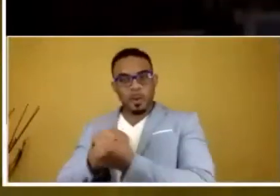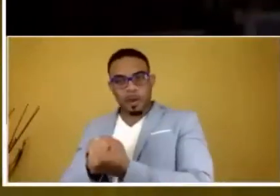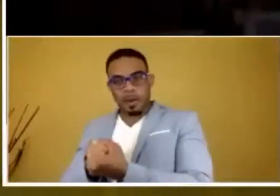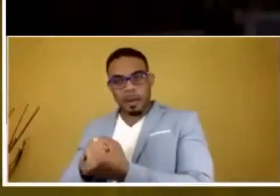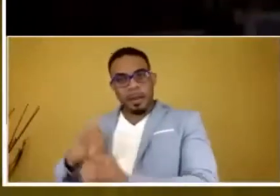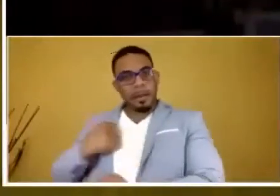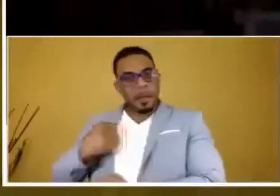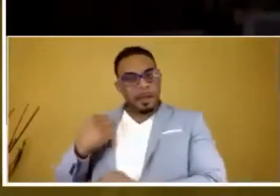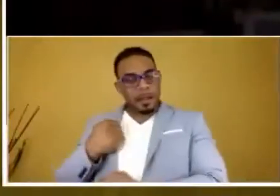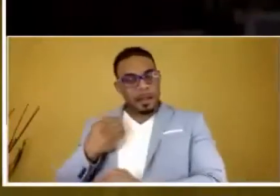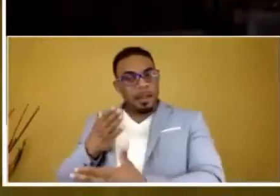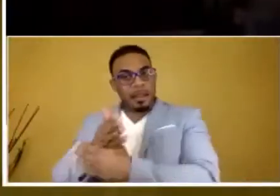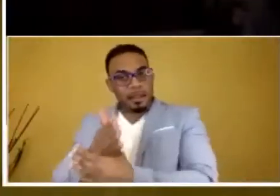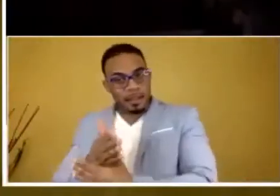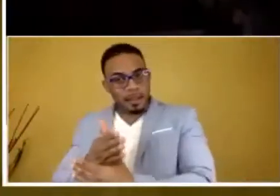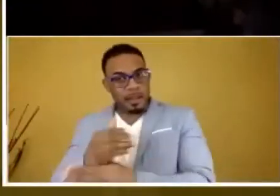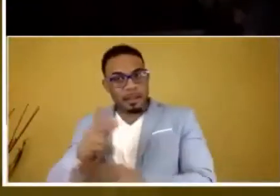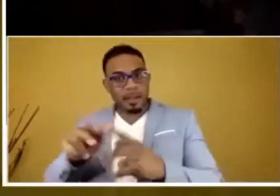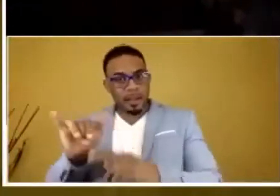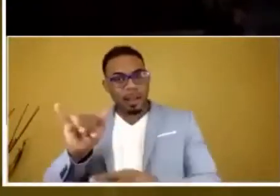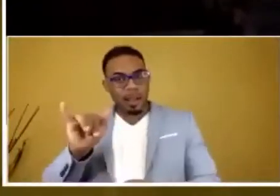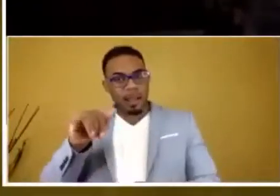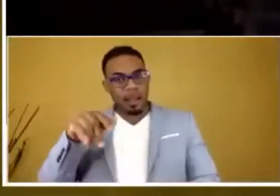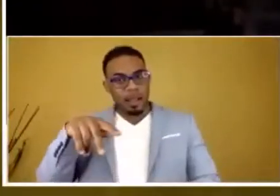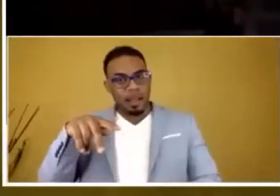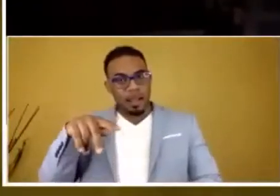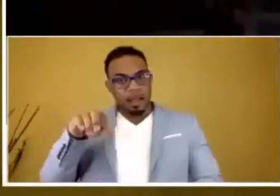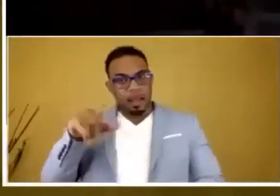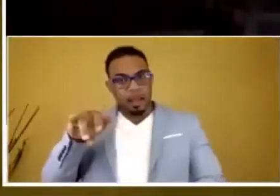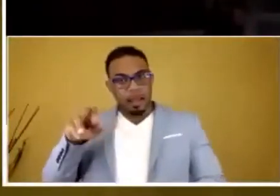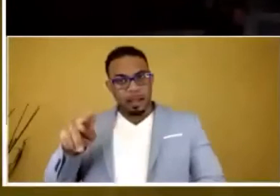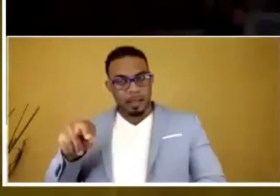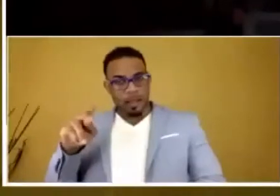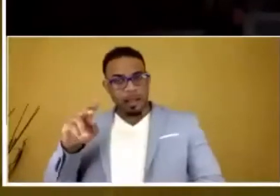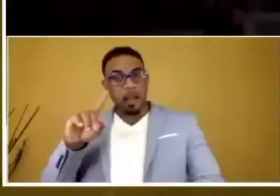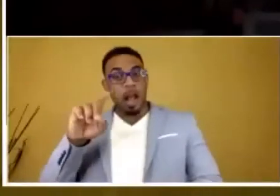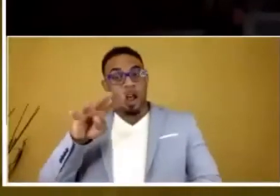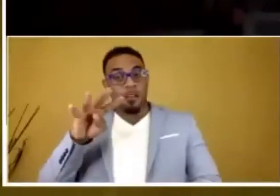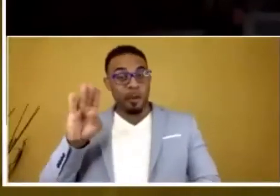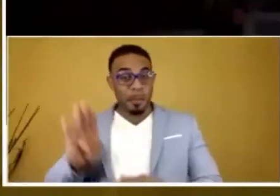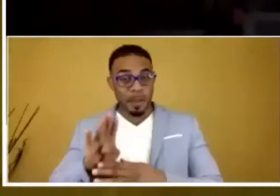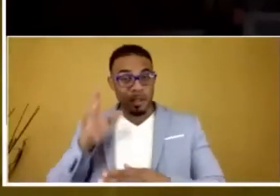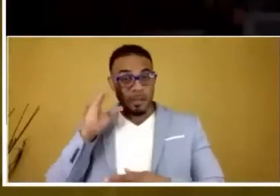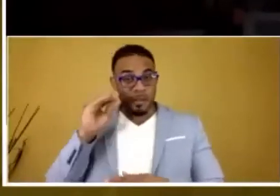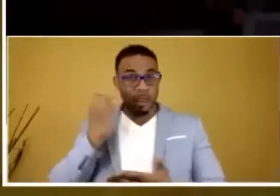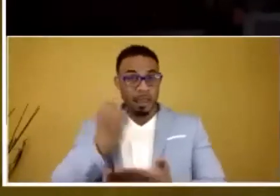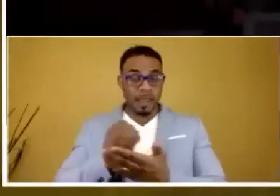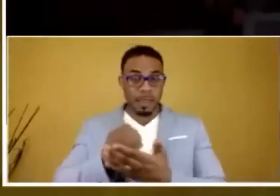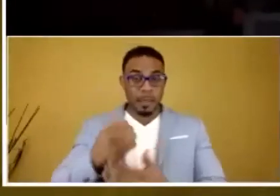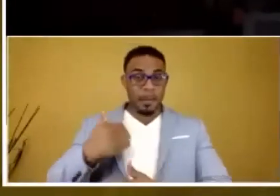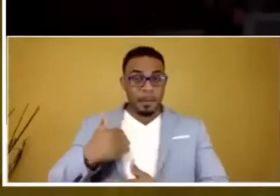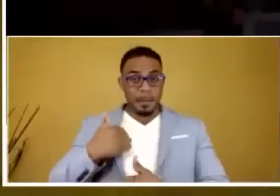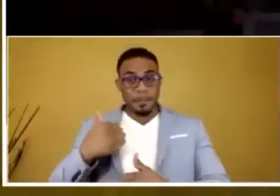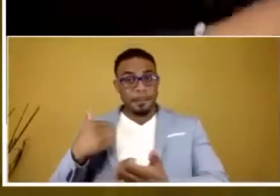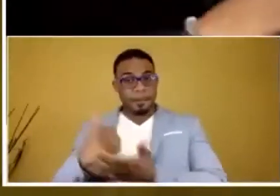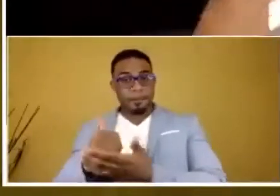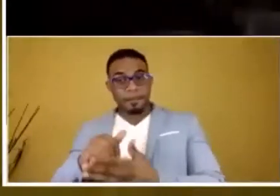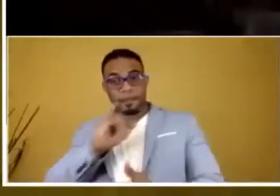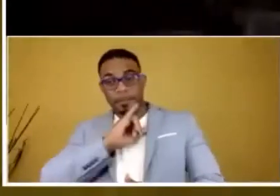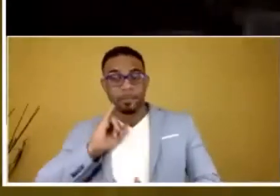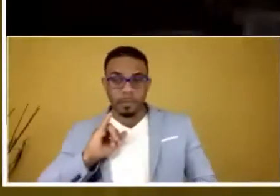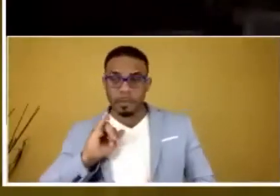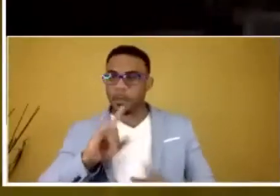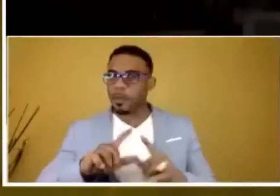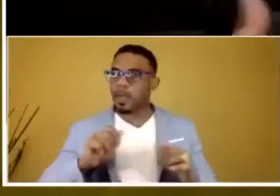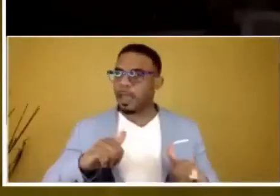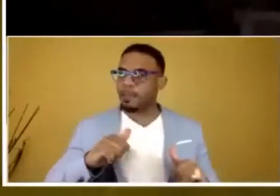military interventions in places like Palestine to the tune of $140 billion in economic and military aid to Israel. But we're having